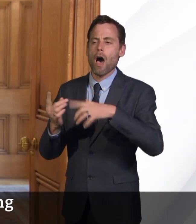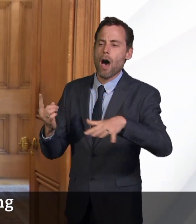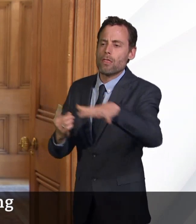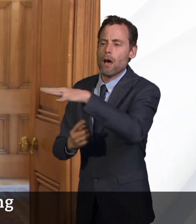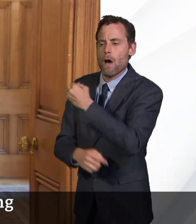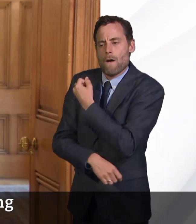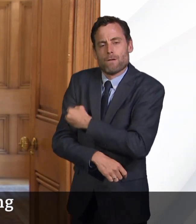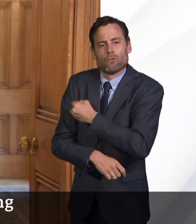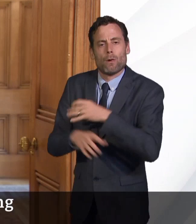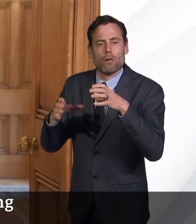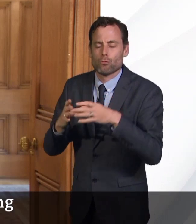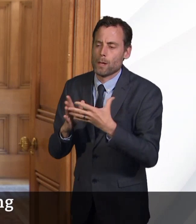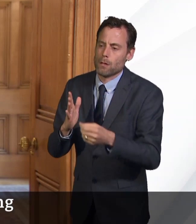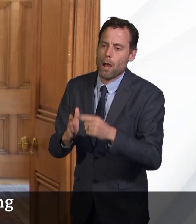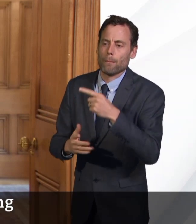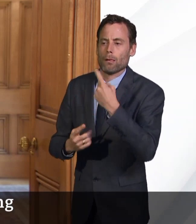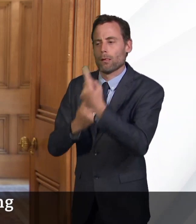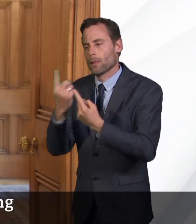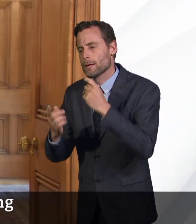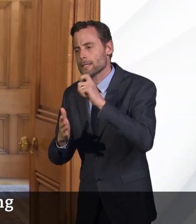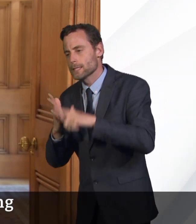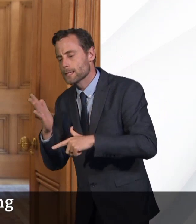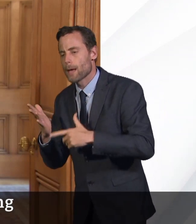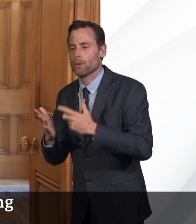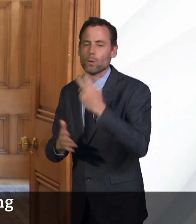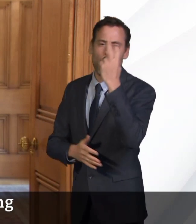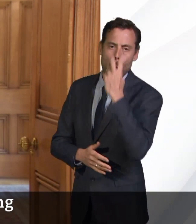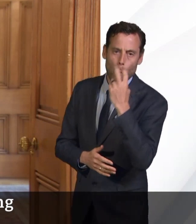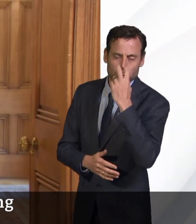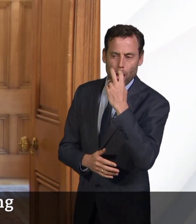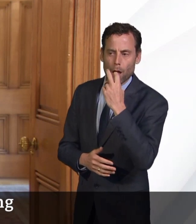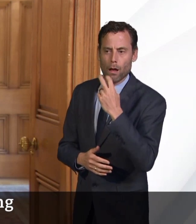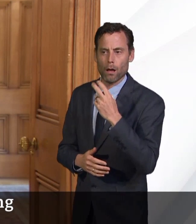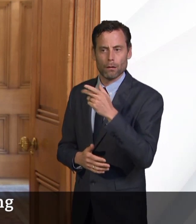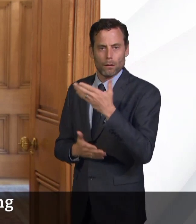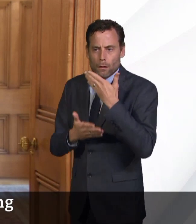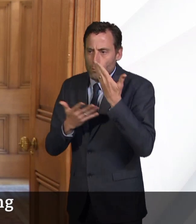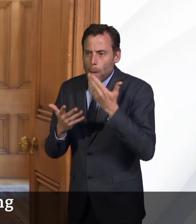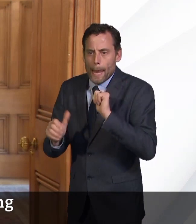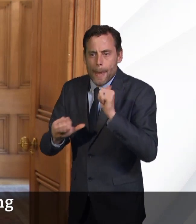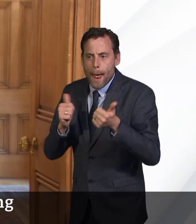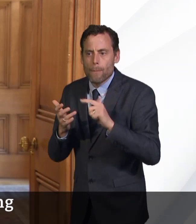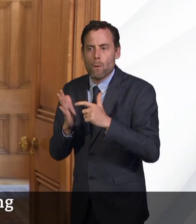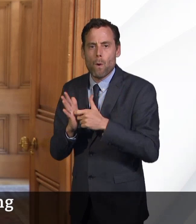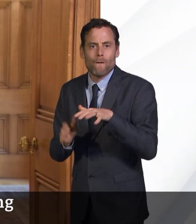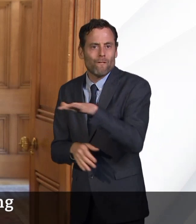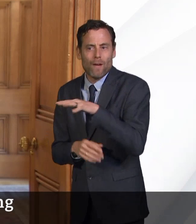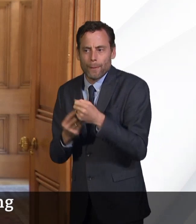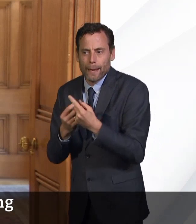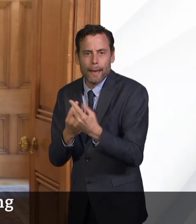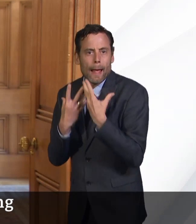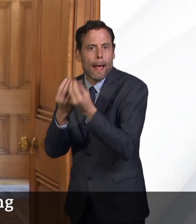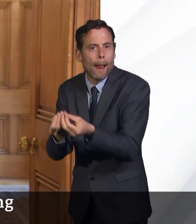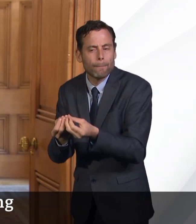perhaps who have disabilities or who are elderly and perhaps don't have neighbours or relatives close by to help